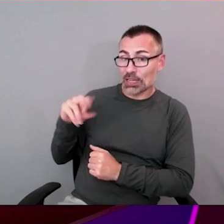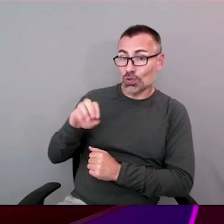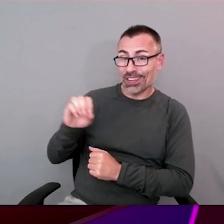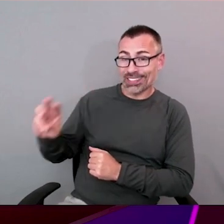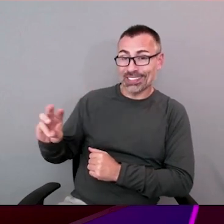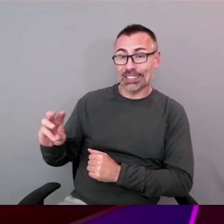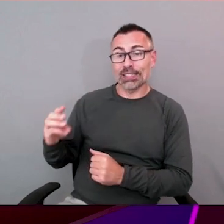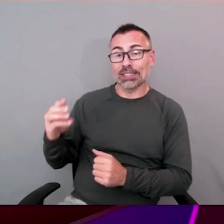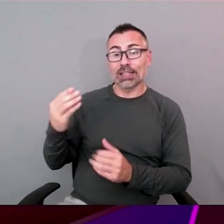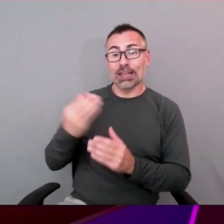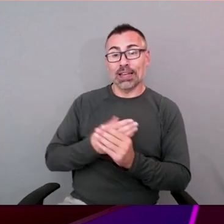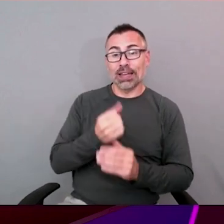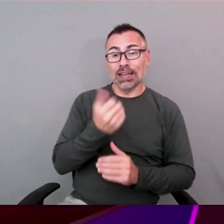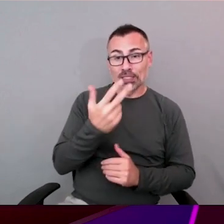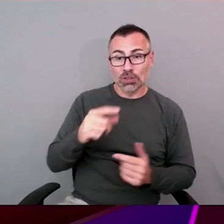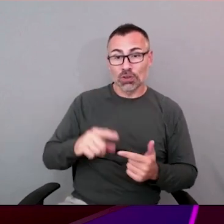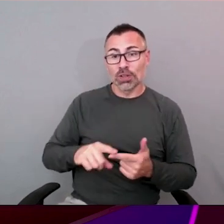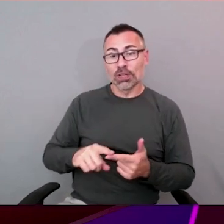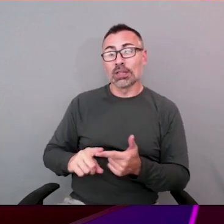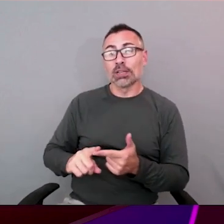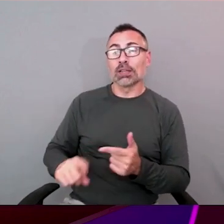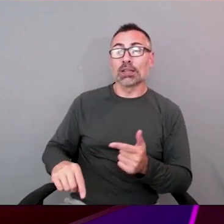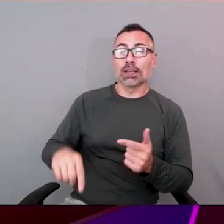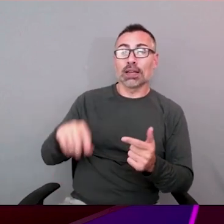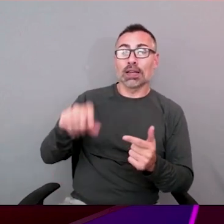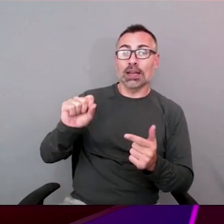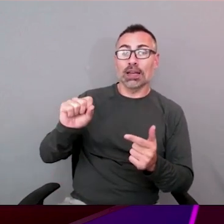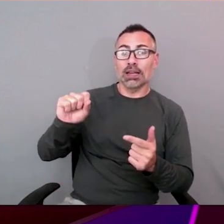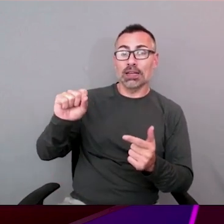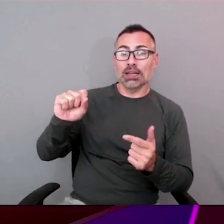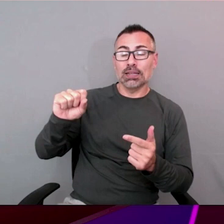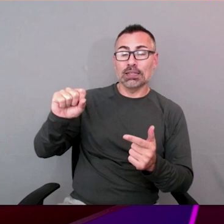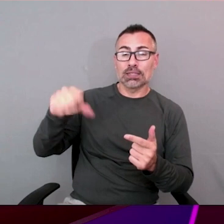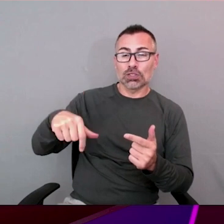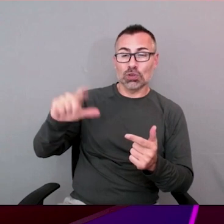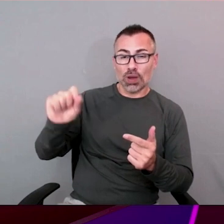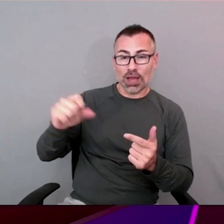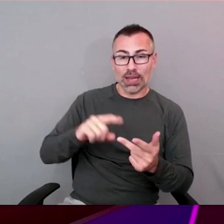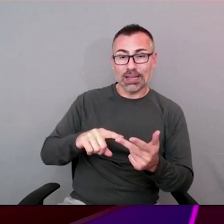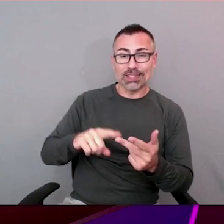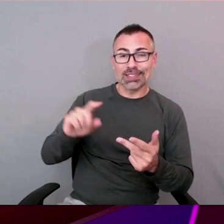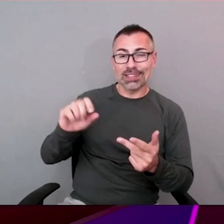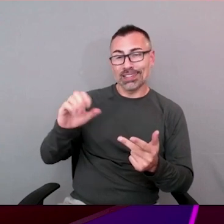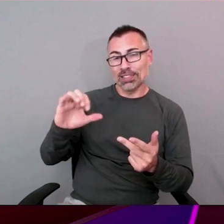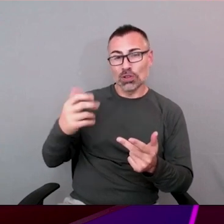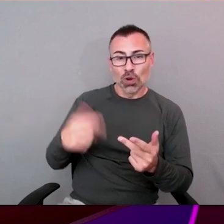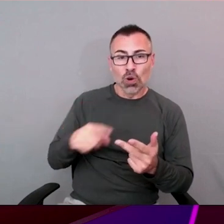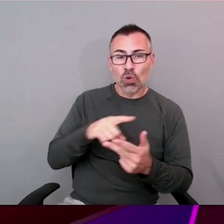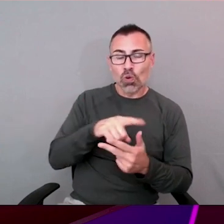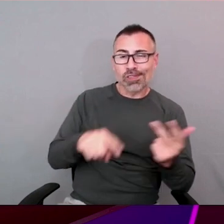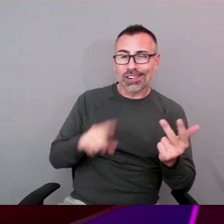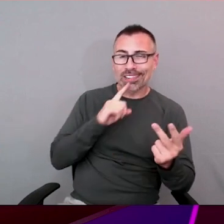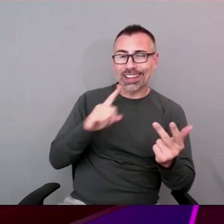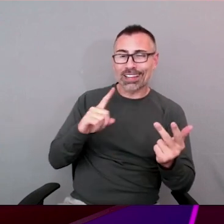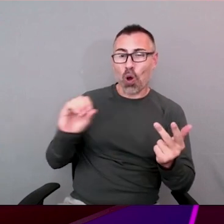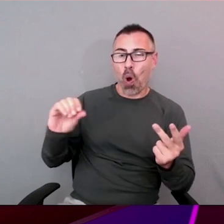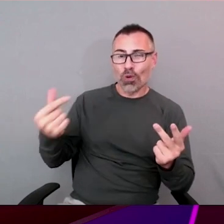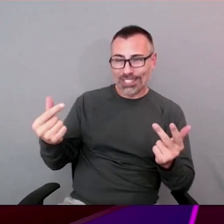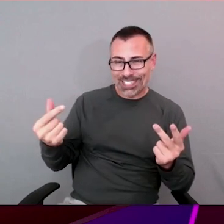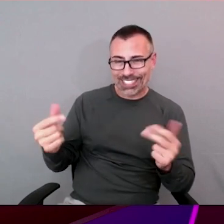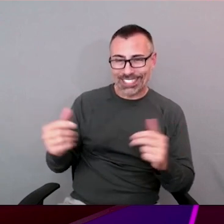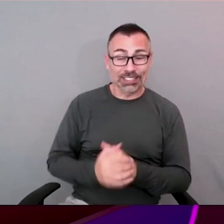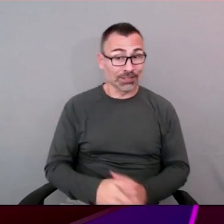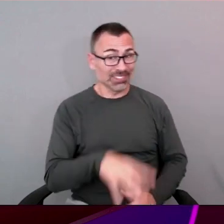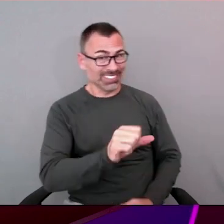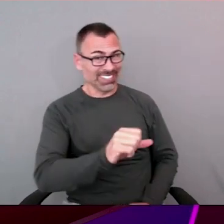SQS, and EC2 were the first services launched. So S3 is like the OG, baby. It is OG. I've heard it called the 8th wonder of the world. The